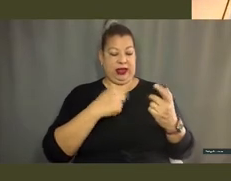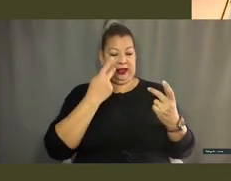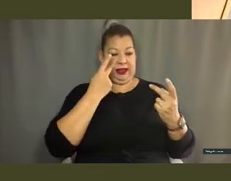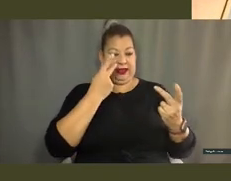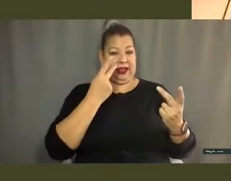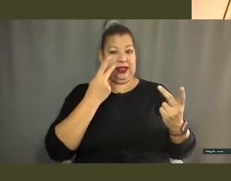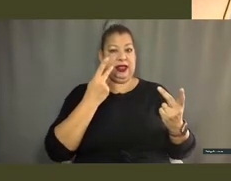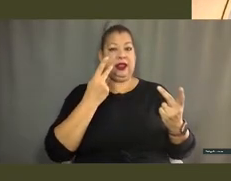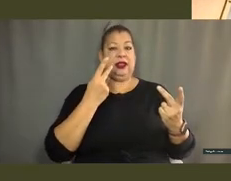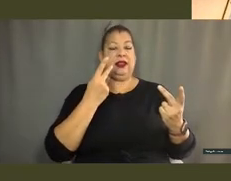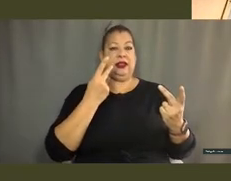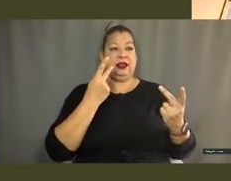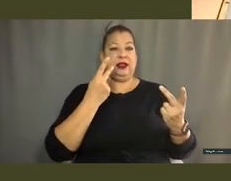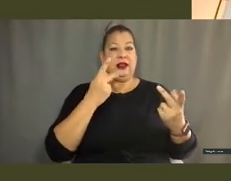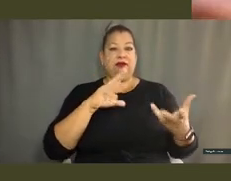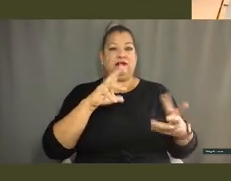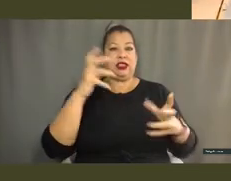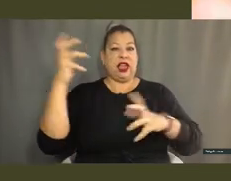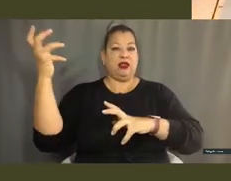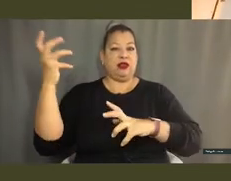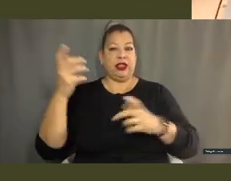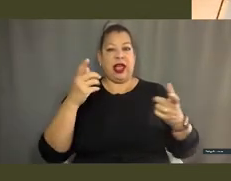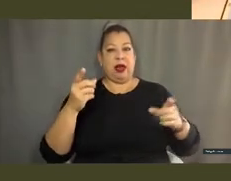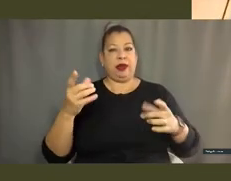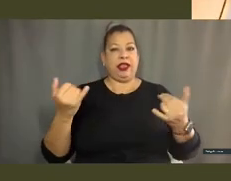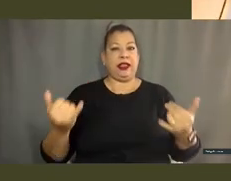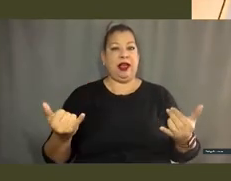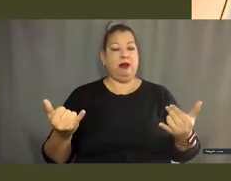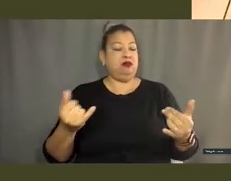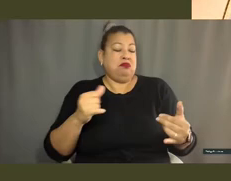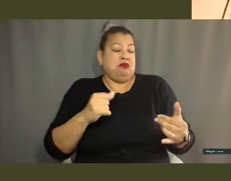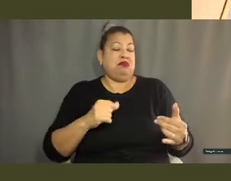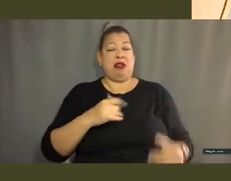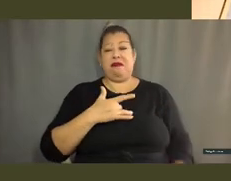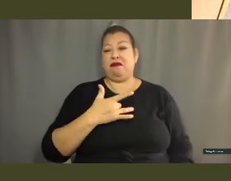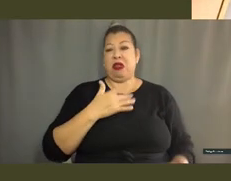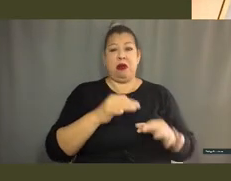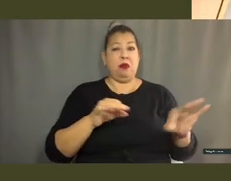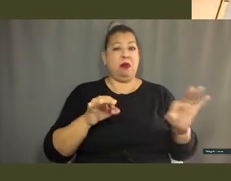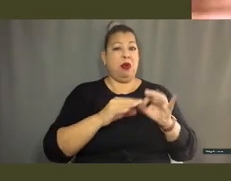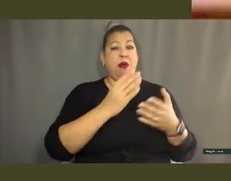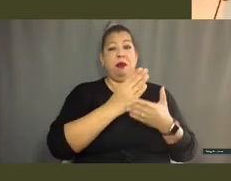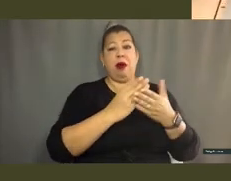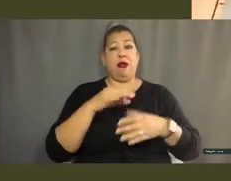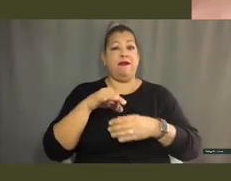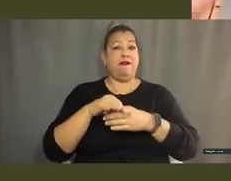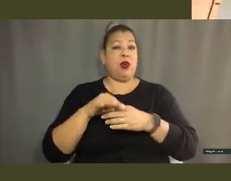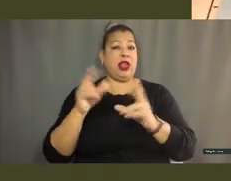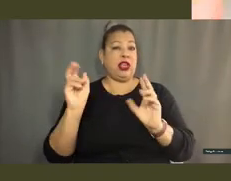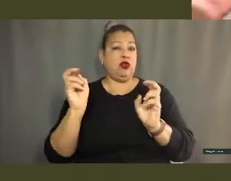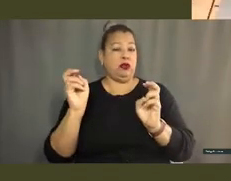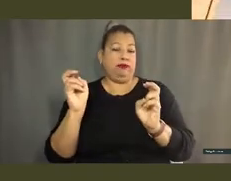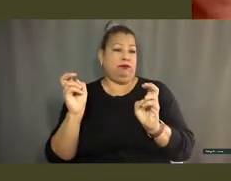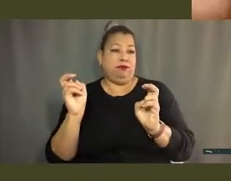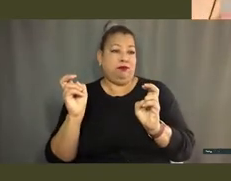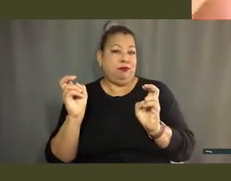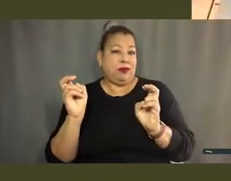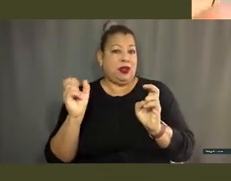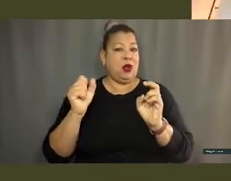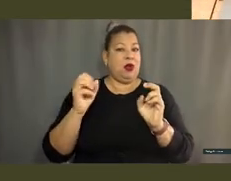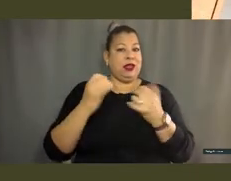terms of catastrophes as an important issue on the ballot box. So, you know, how do we then